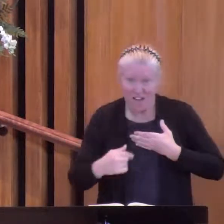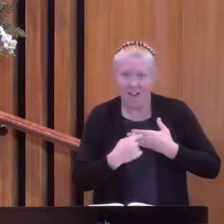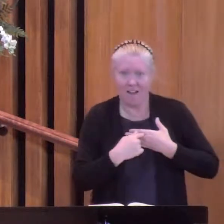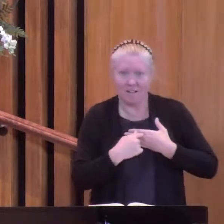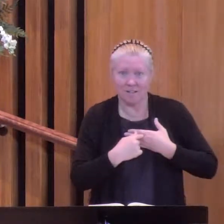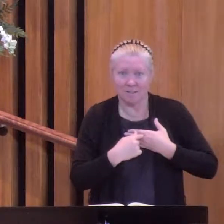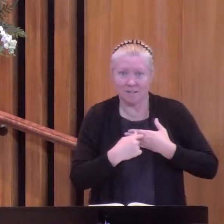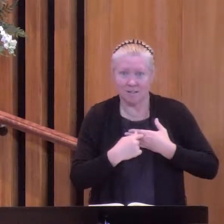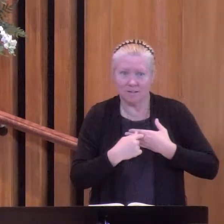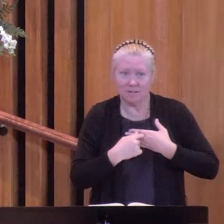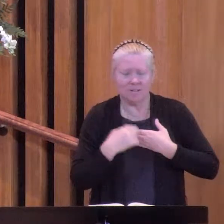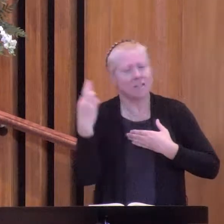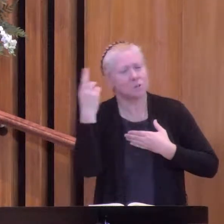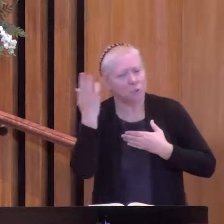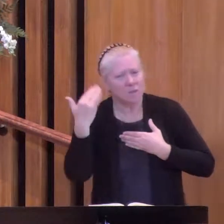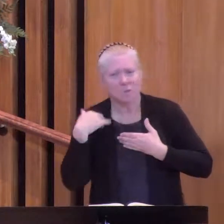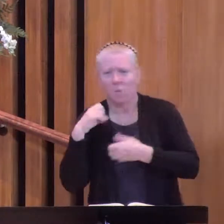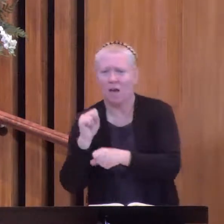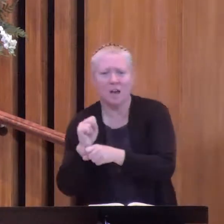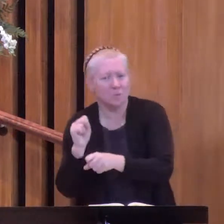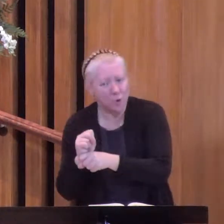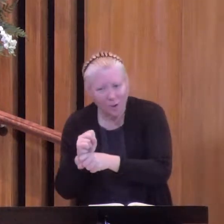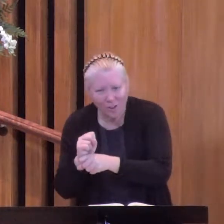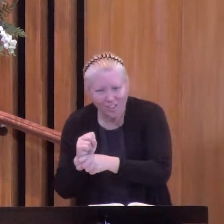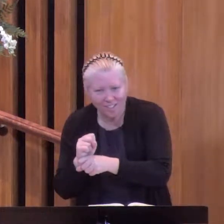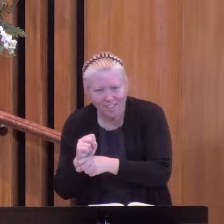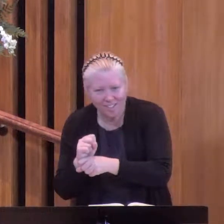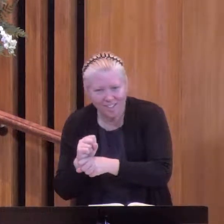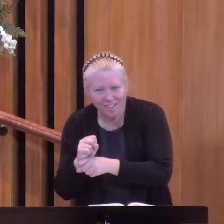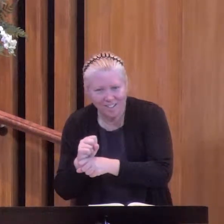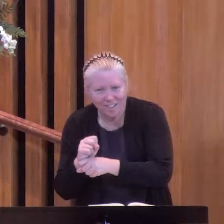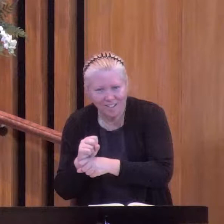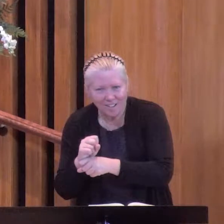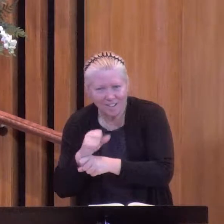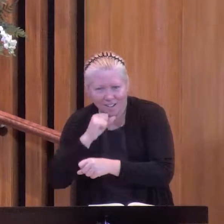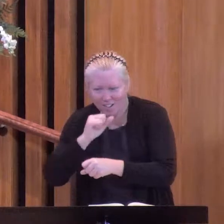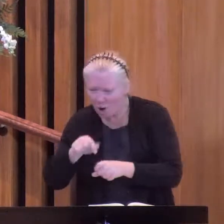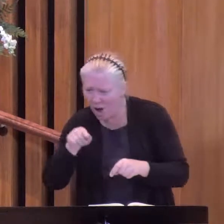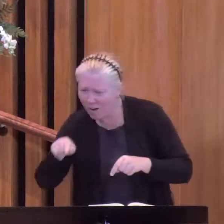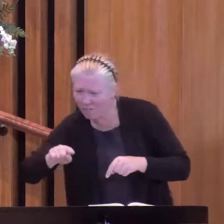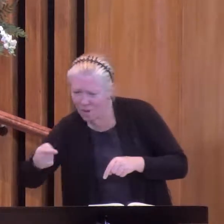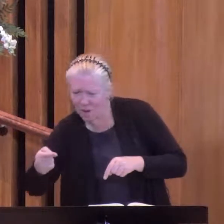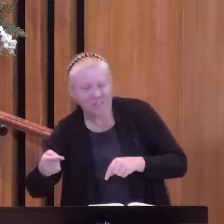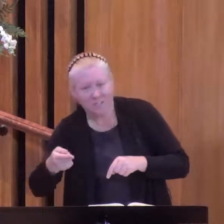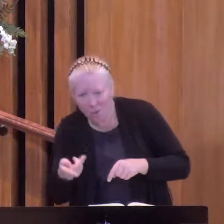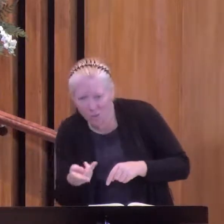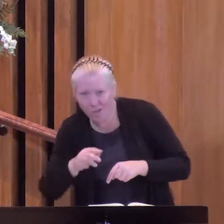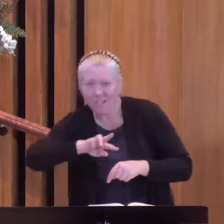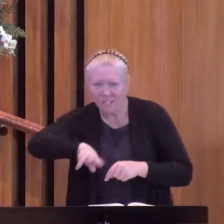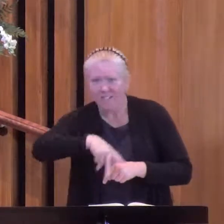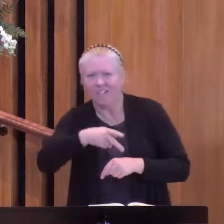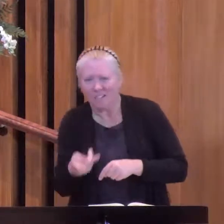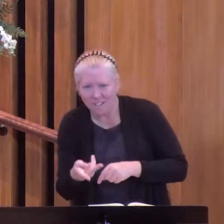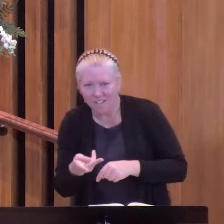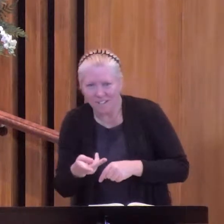fresh by the power of the Spirit, it is our natural response to when